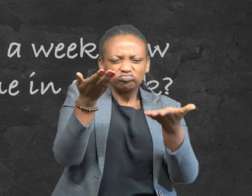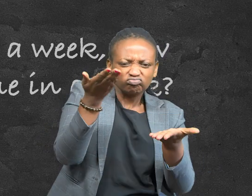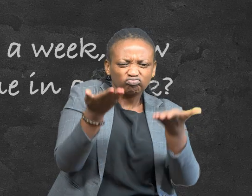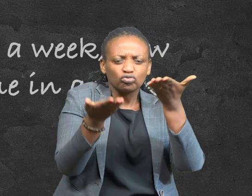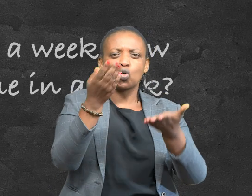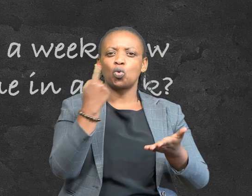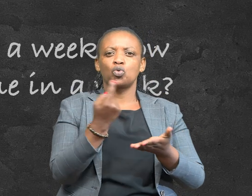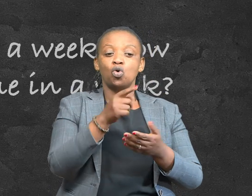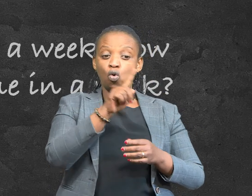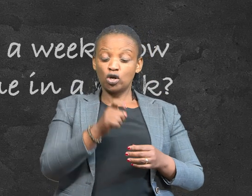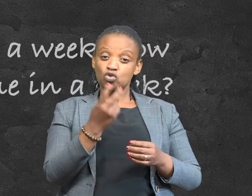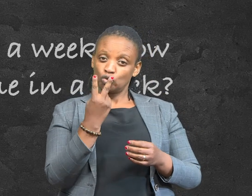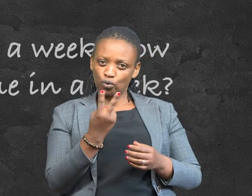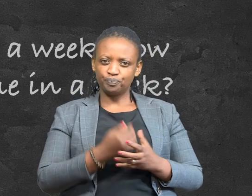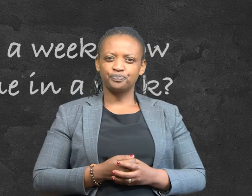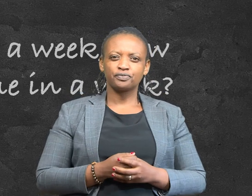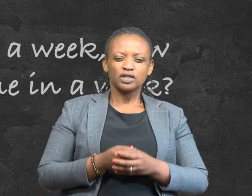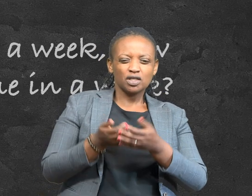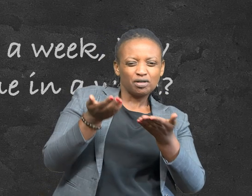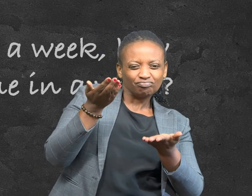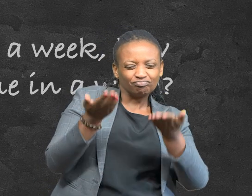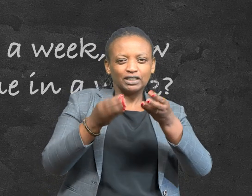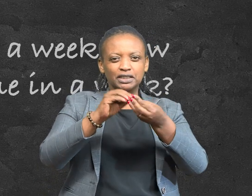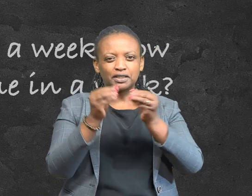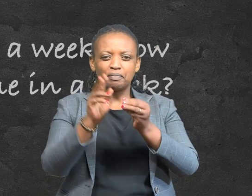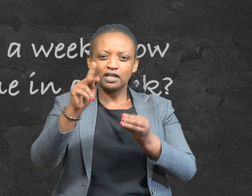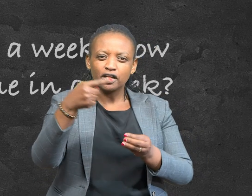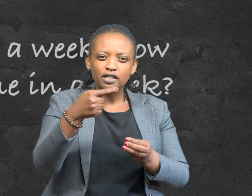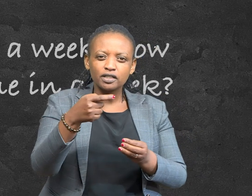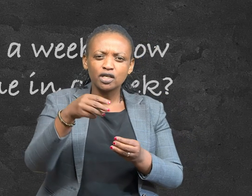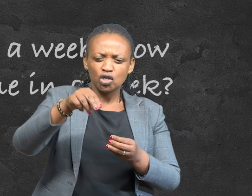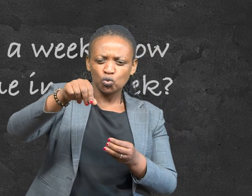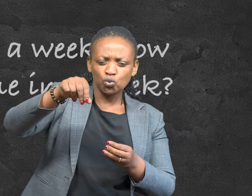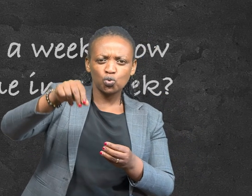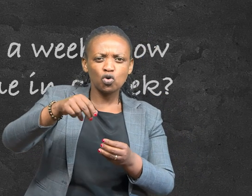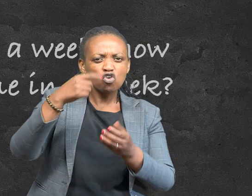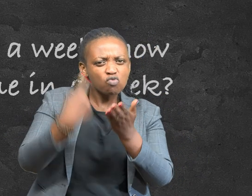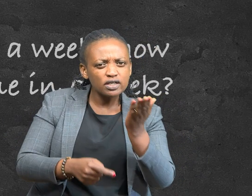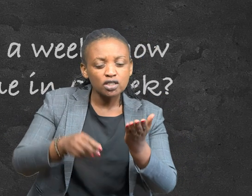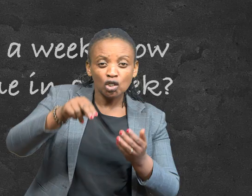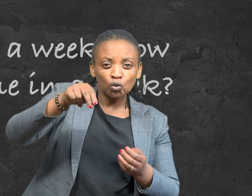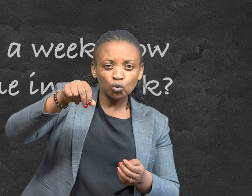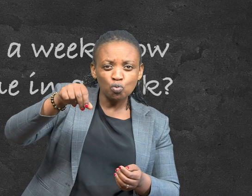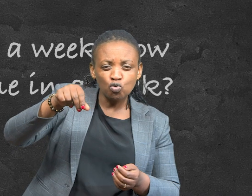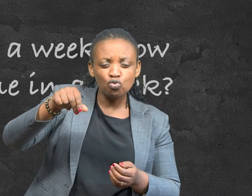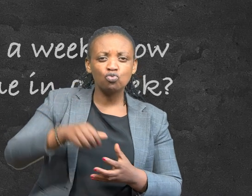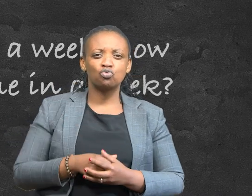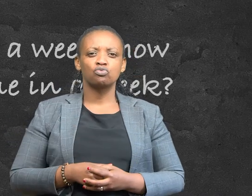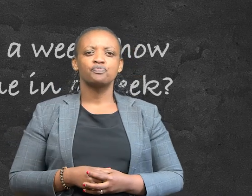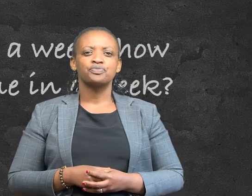estimation. Question number 2 says, estimate the number of kilograms of salt. Of what?